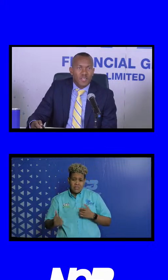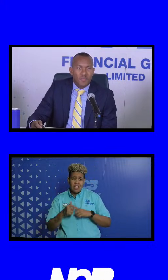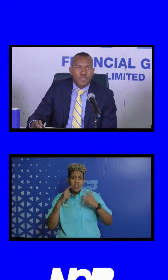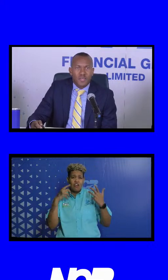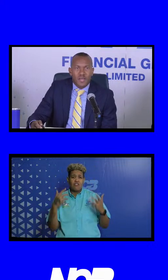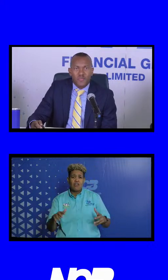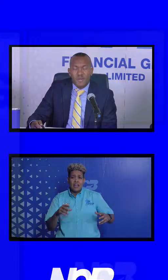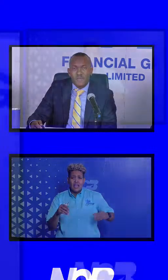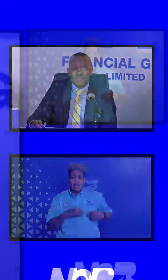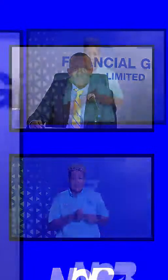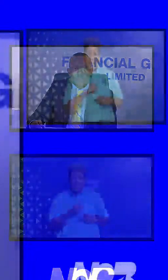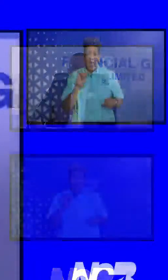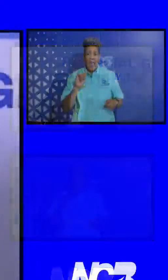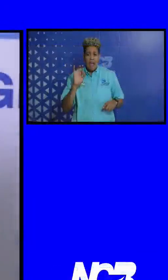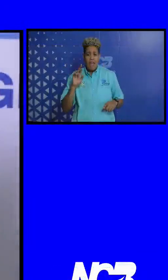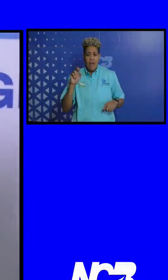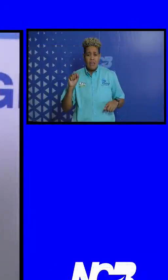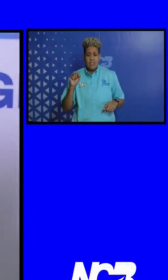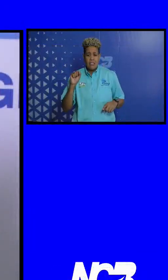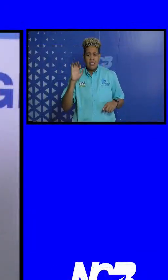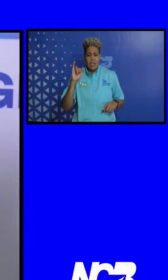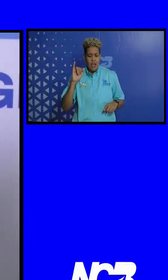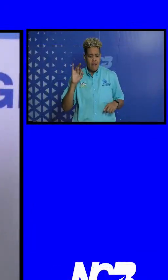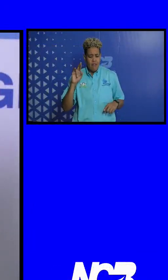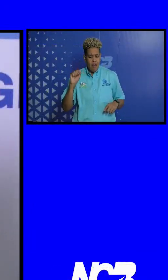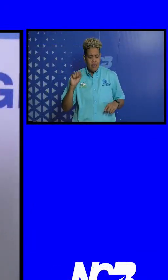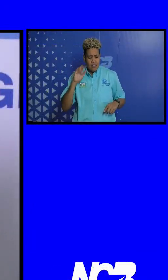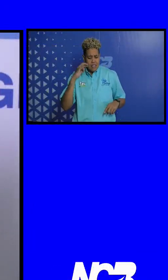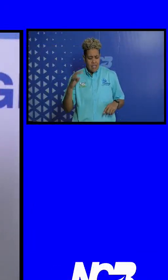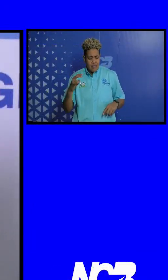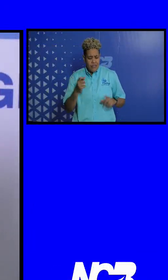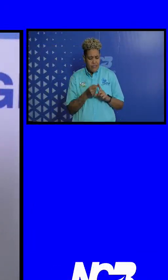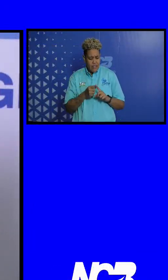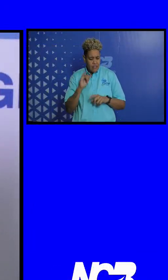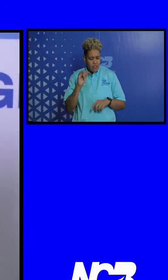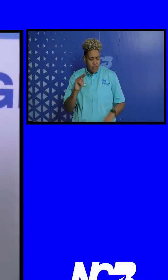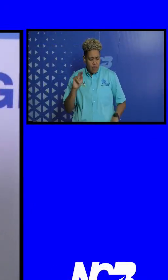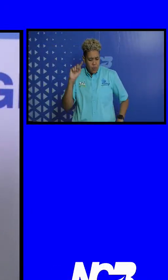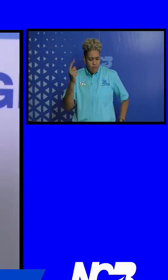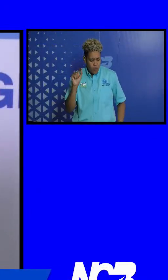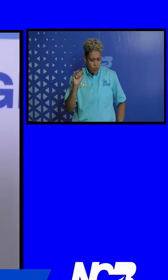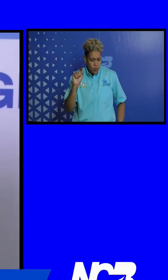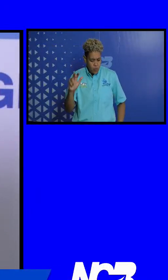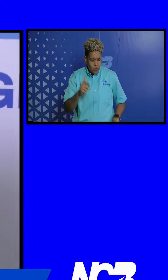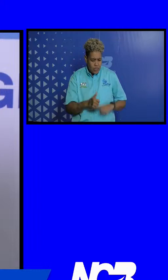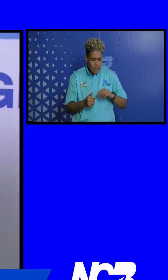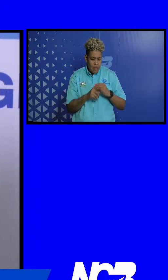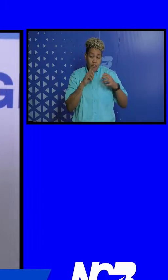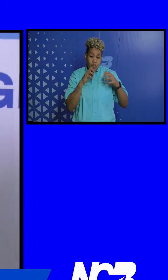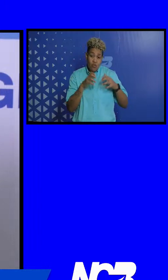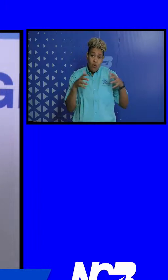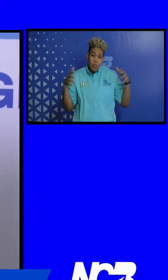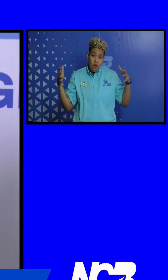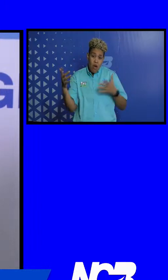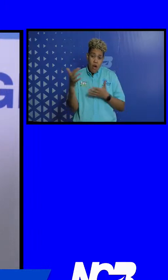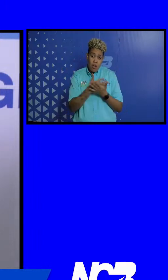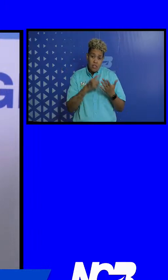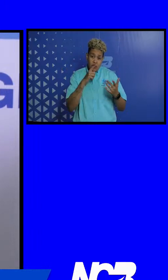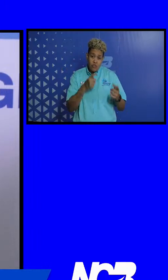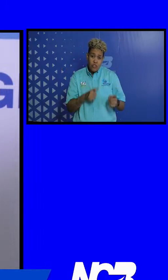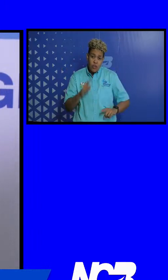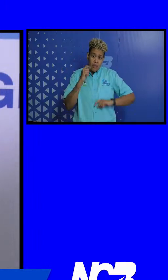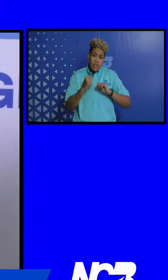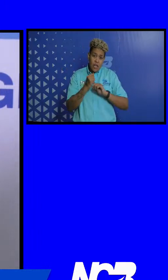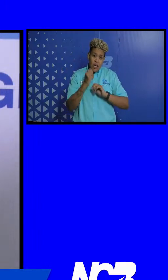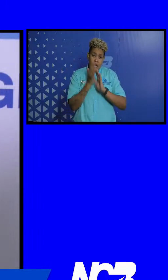already adopted IFRS 17 effective January 1, 2023. However, the group's consolidated results for the